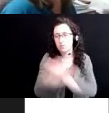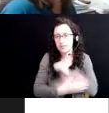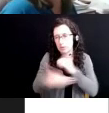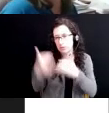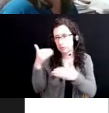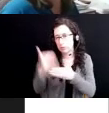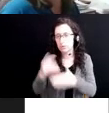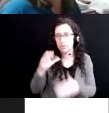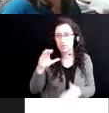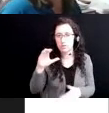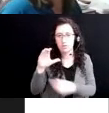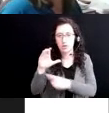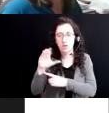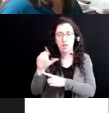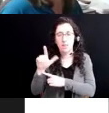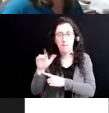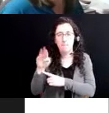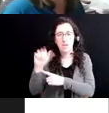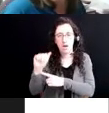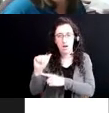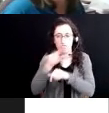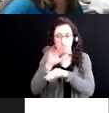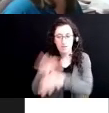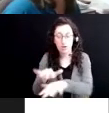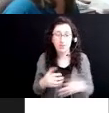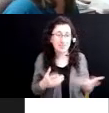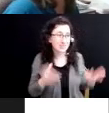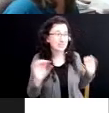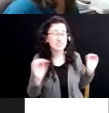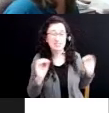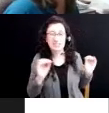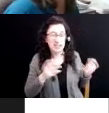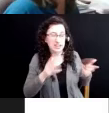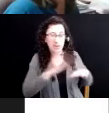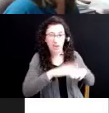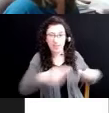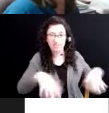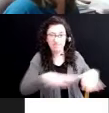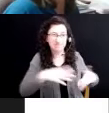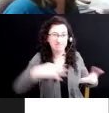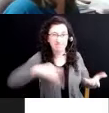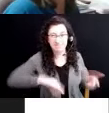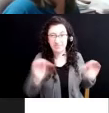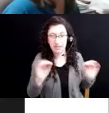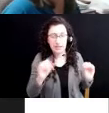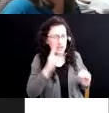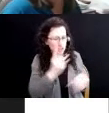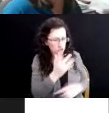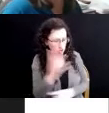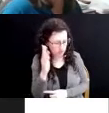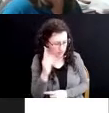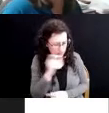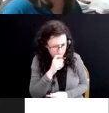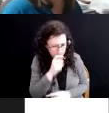And there wasn't anything to work with. So these trees were, I can't remember where they